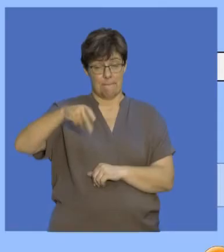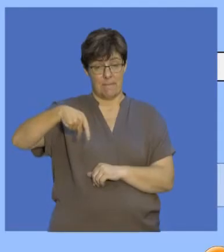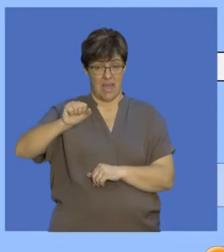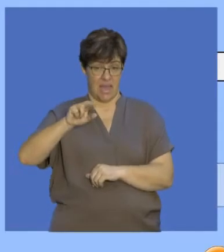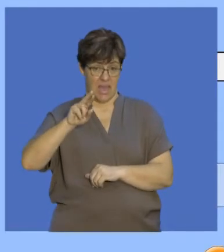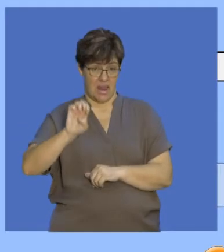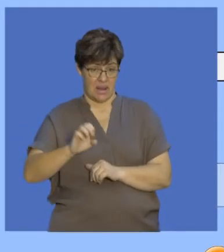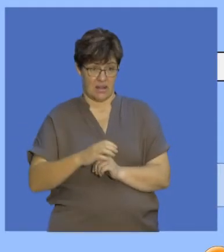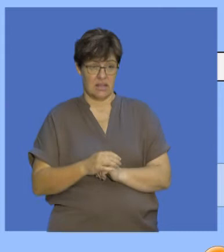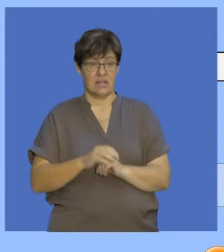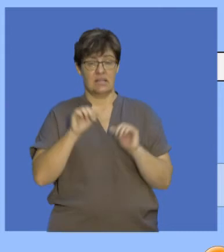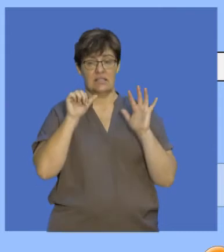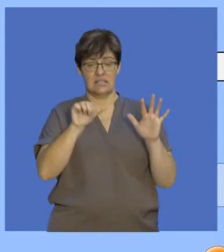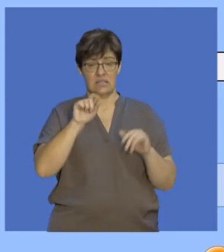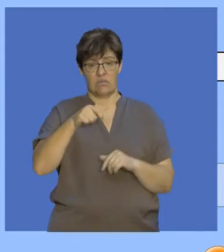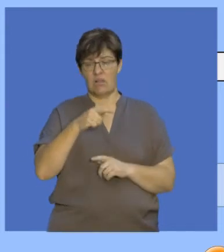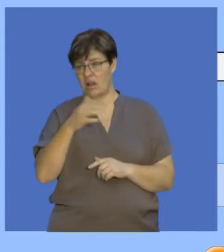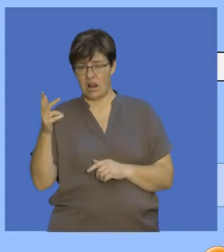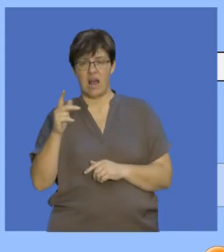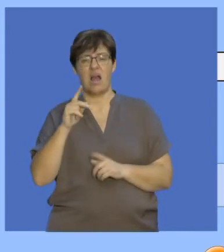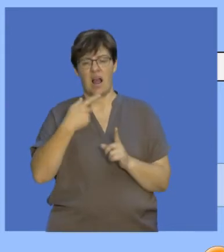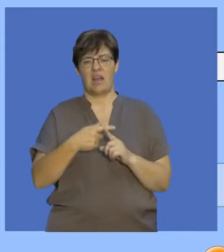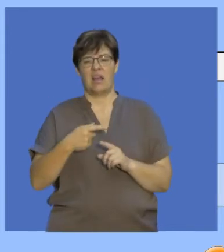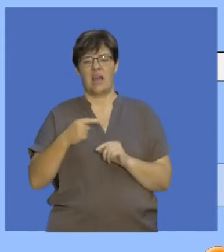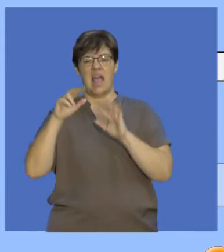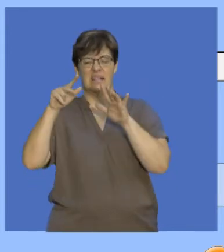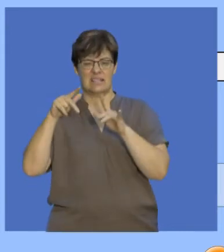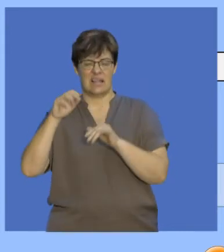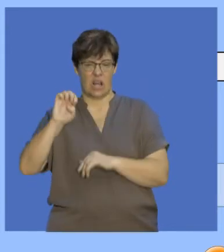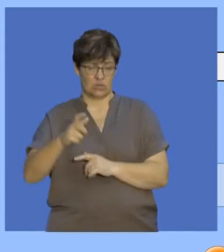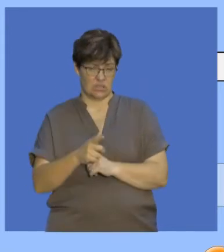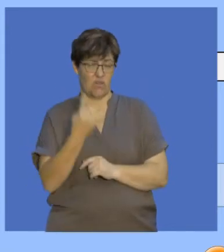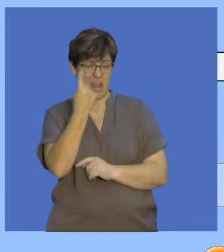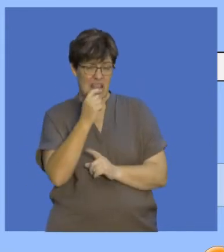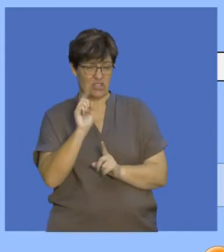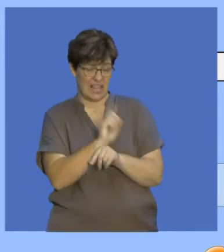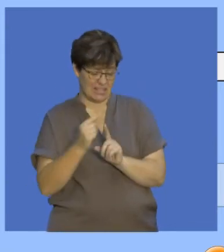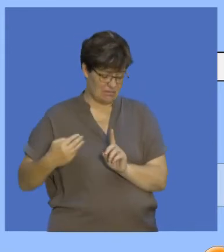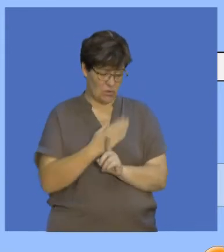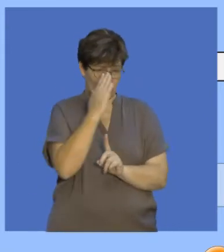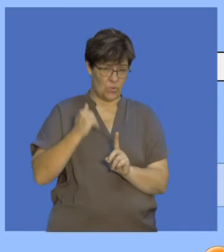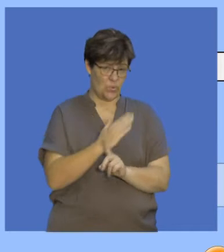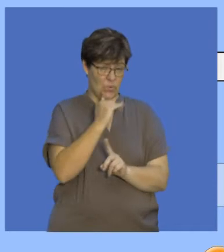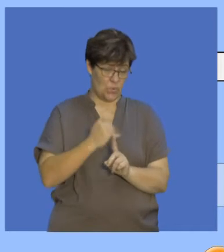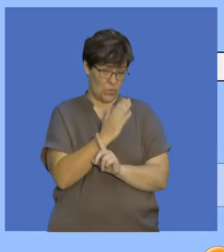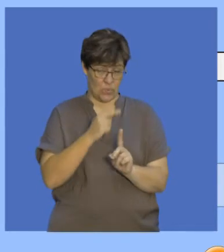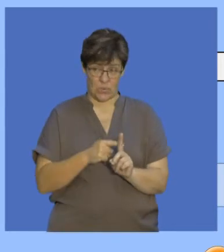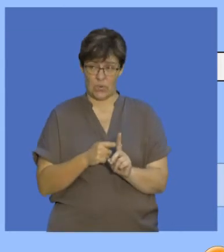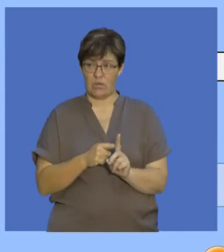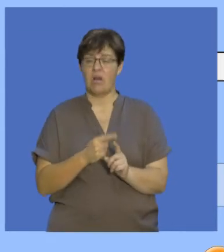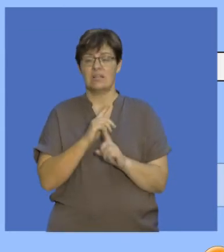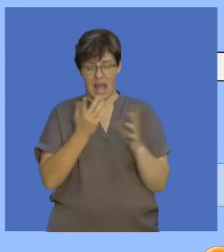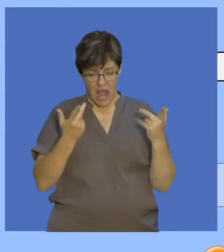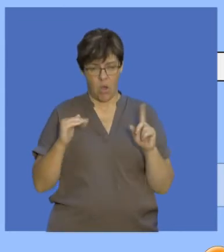number, 6.28 times 10 exponent 18 electrons passing through a point for every second. As you can see, that's